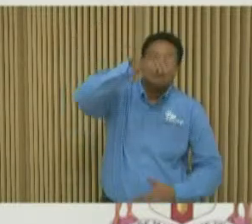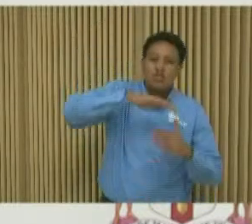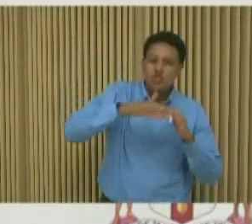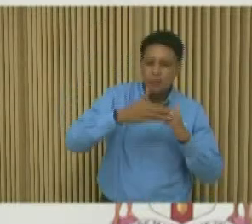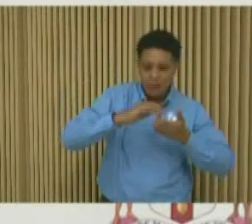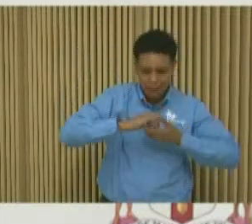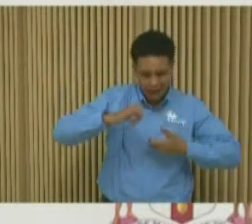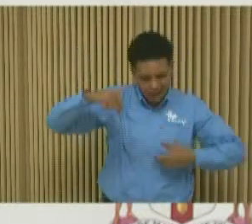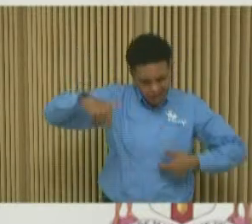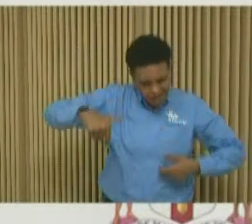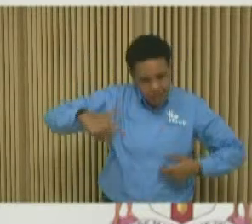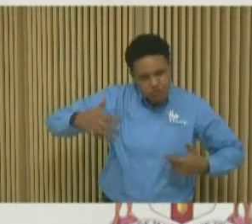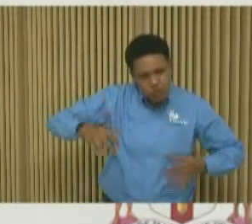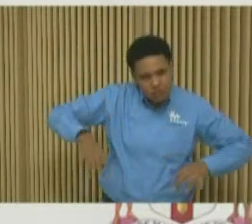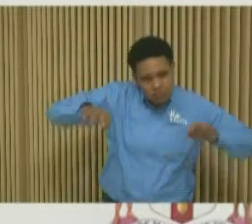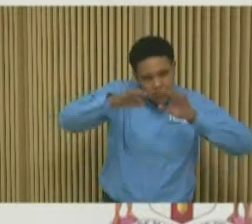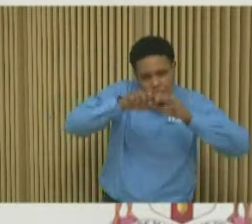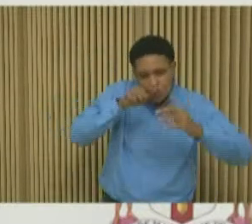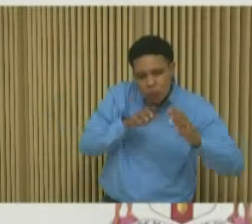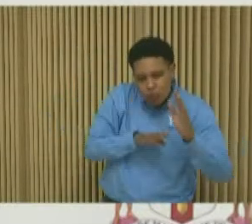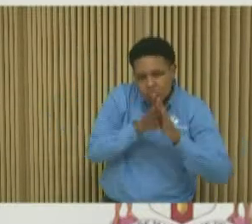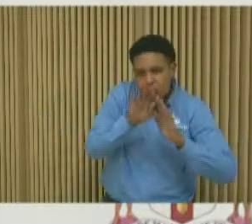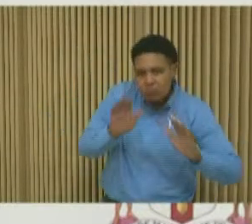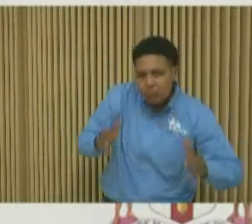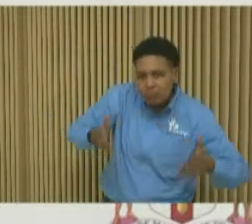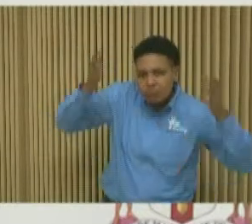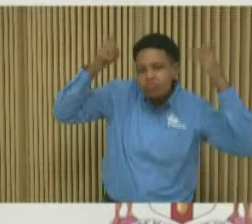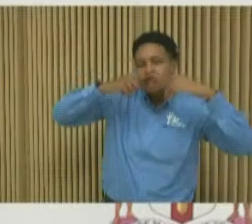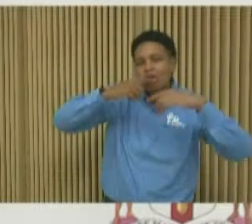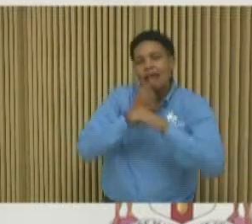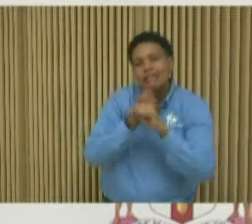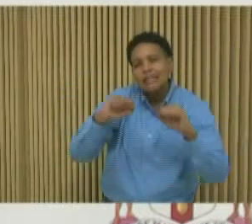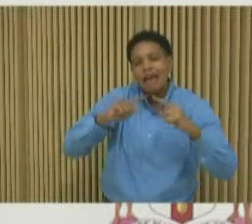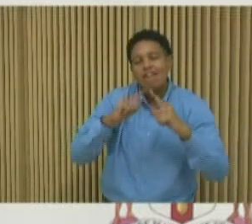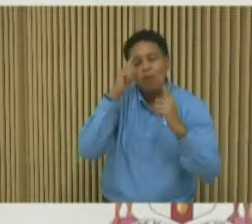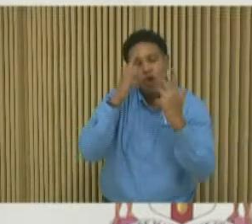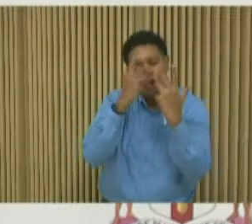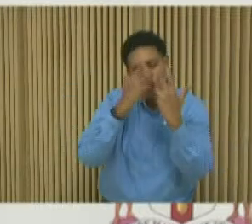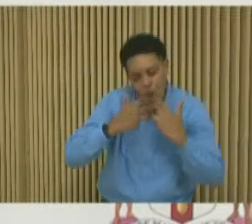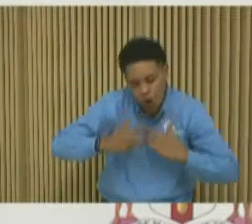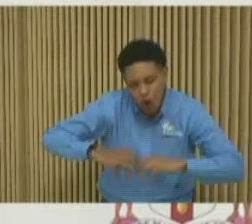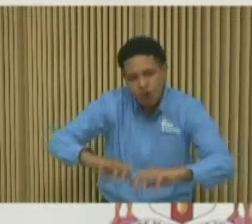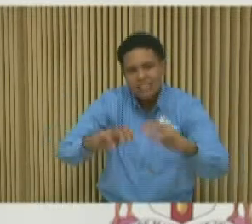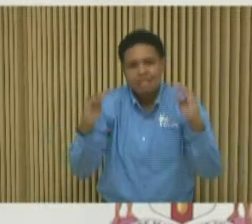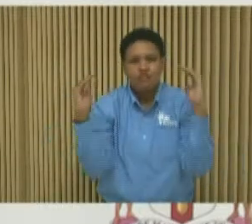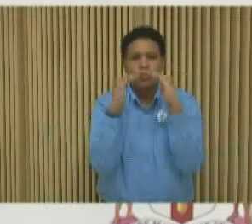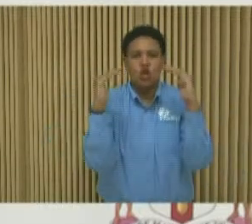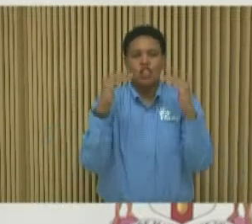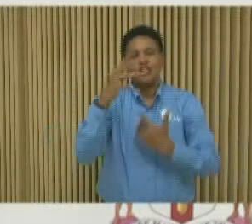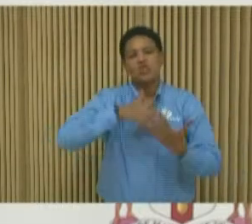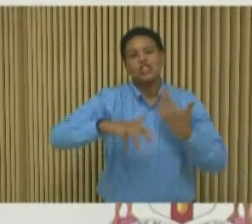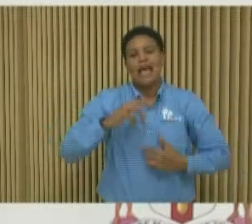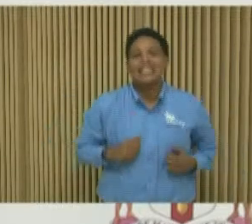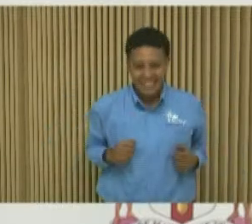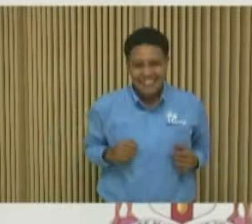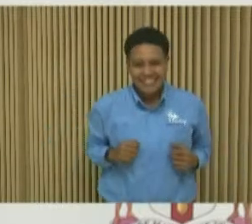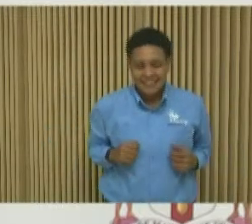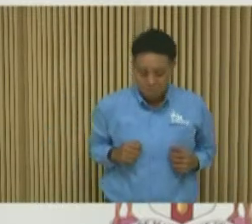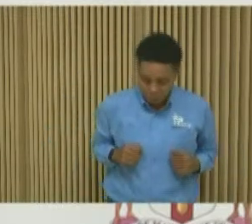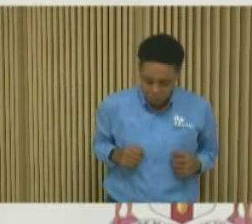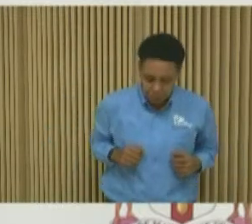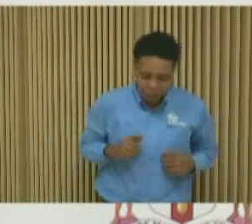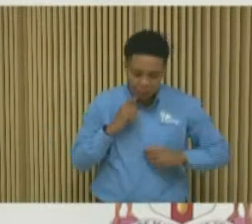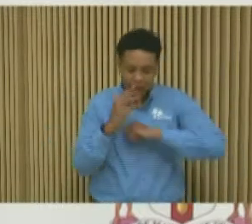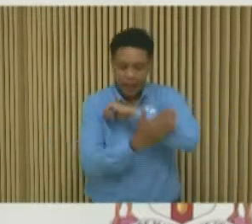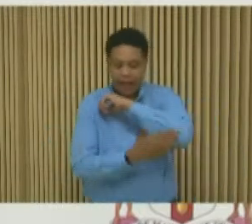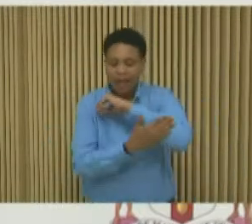are critical to building a safe and cohesive and just society.